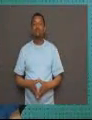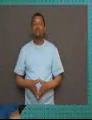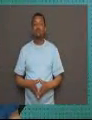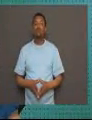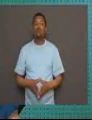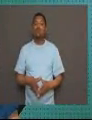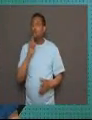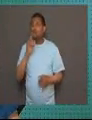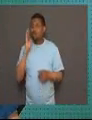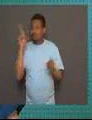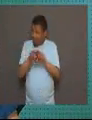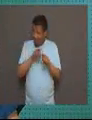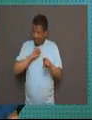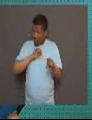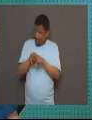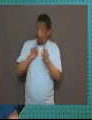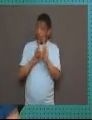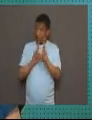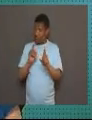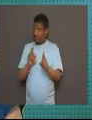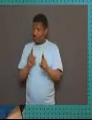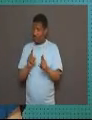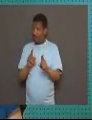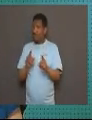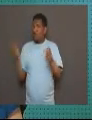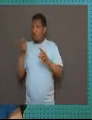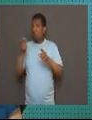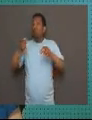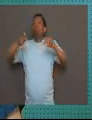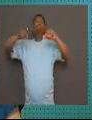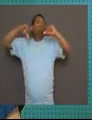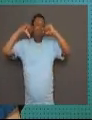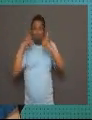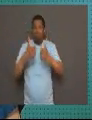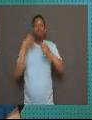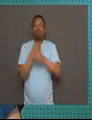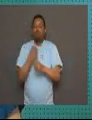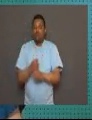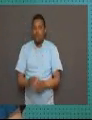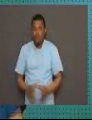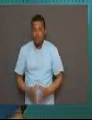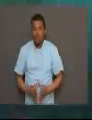Were your answers similar to mine? If so, you did a great job.